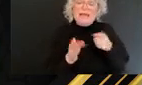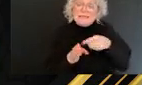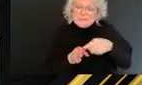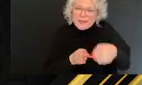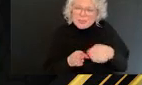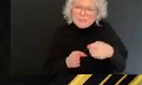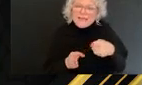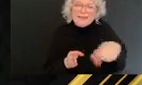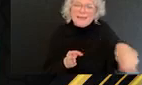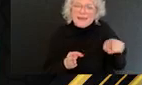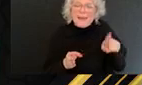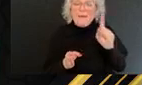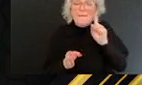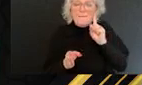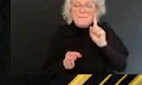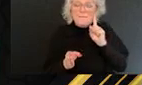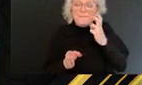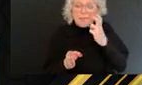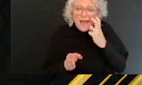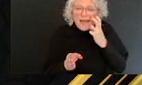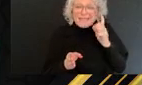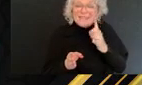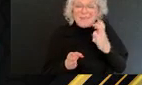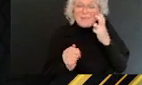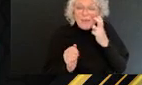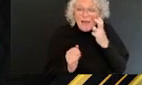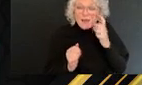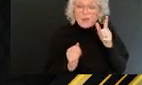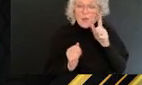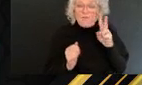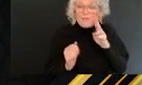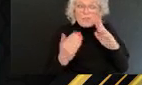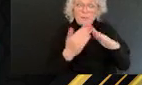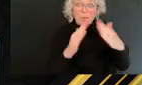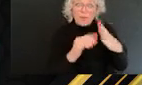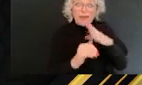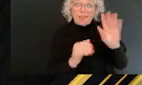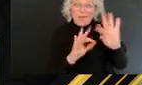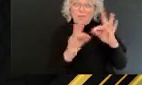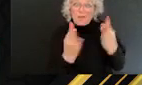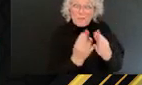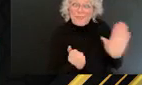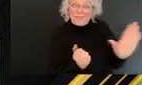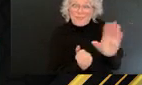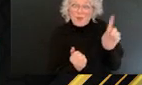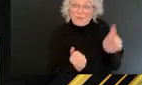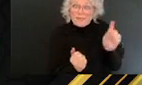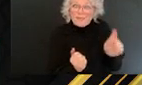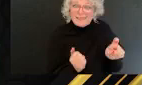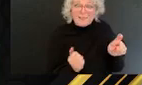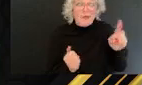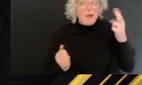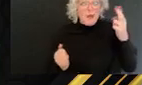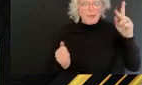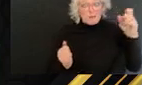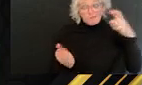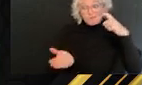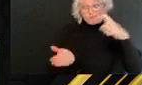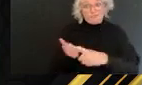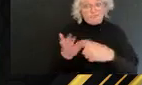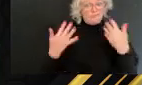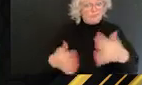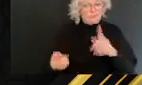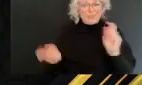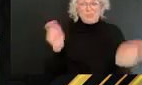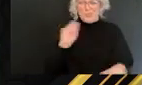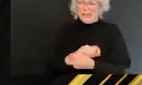blind, deafblind, and low vision communities and their families. Helen Keller Services recognizes them for revolutionizing the pharmaceutical